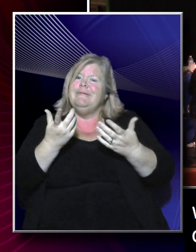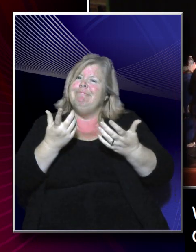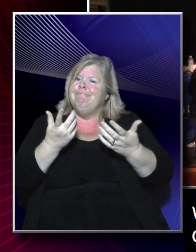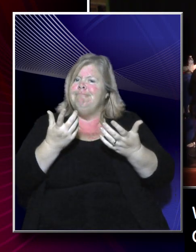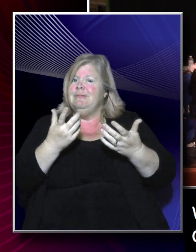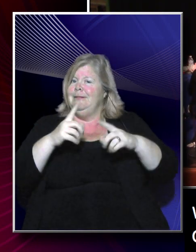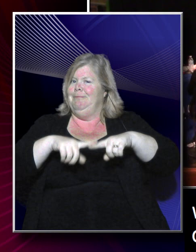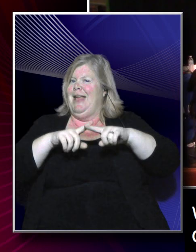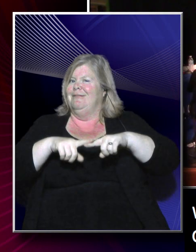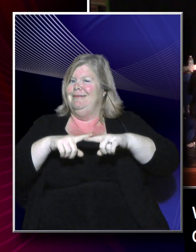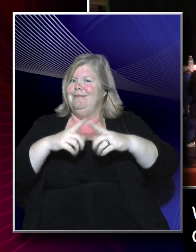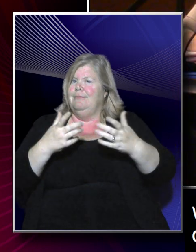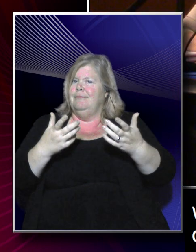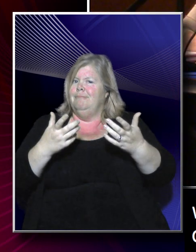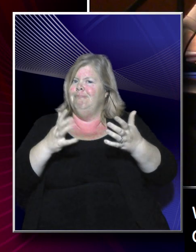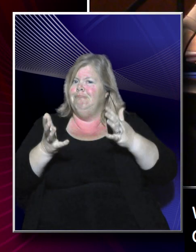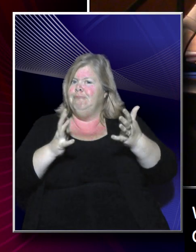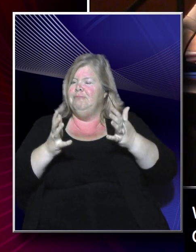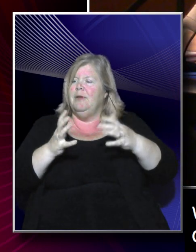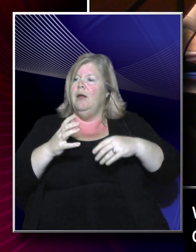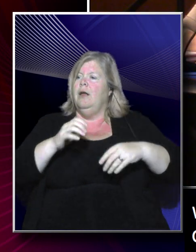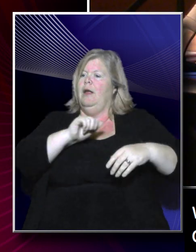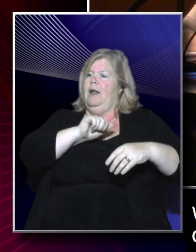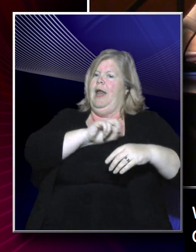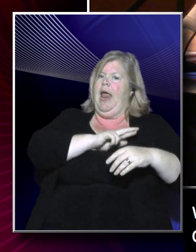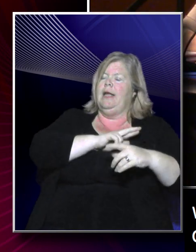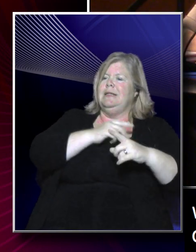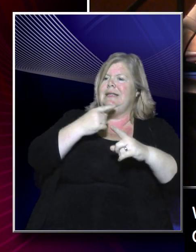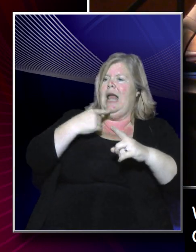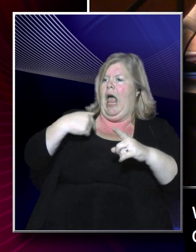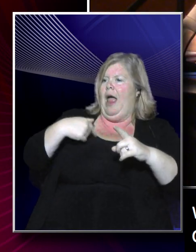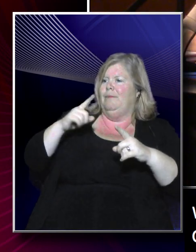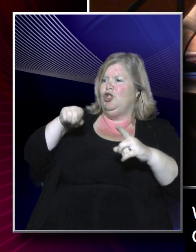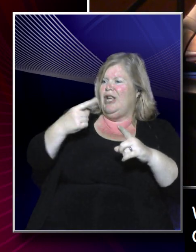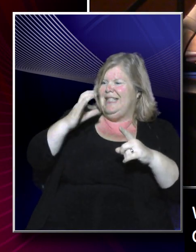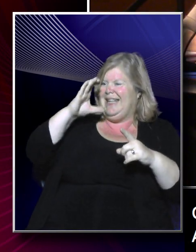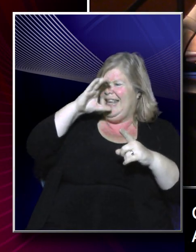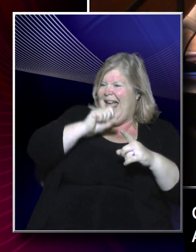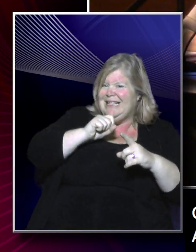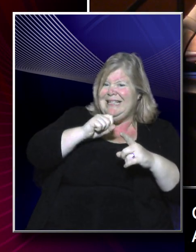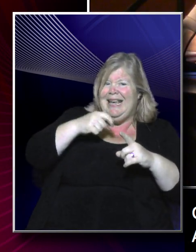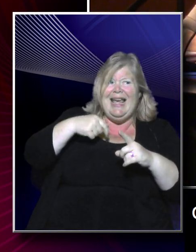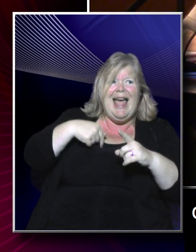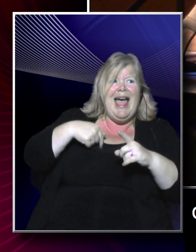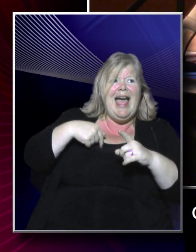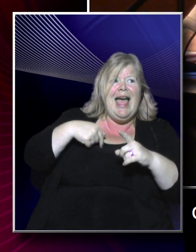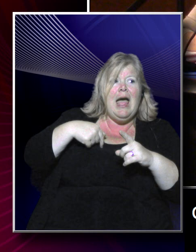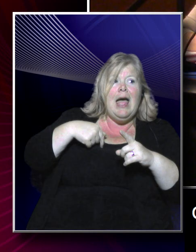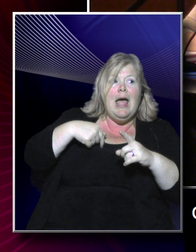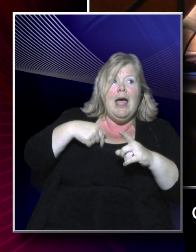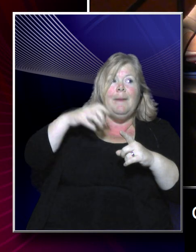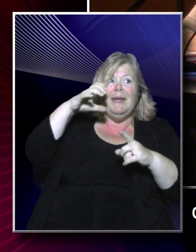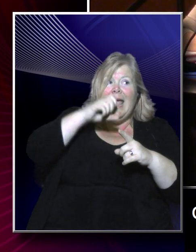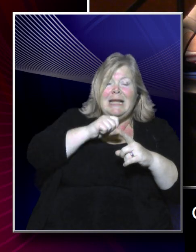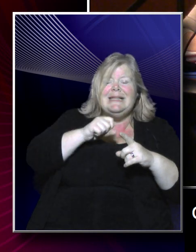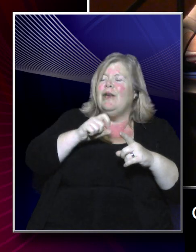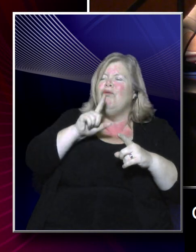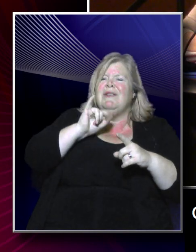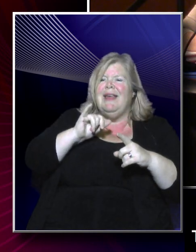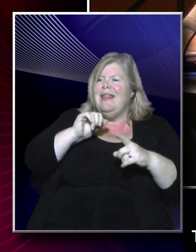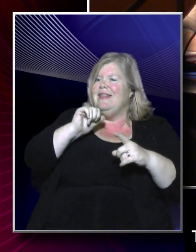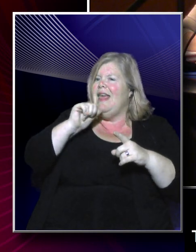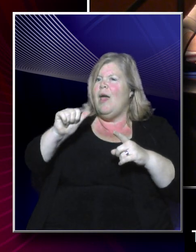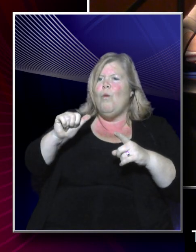but I'm just guessing here. My guess is that they weren't really looking